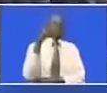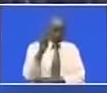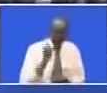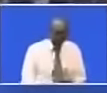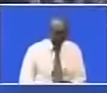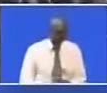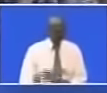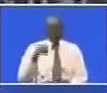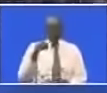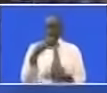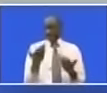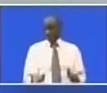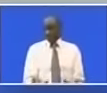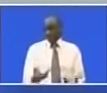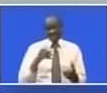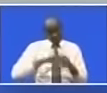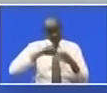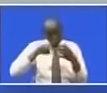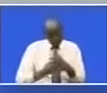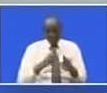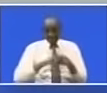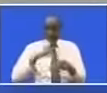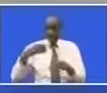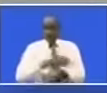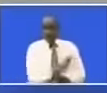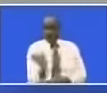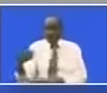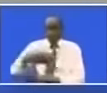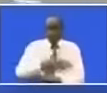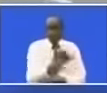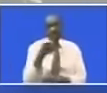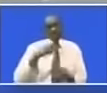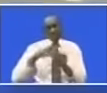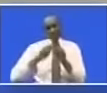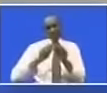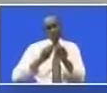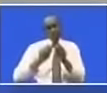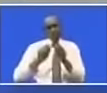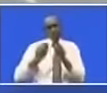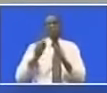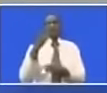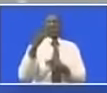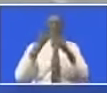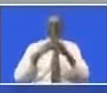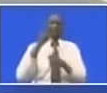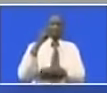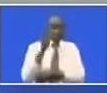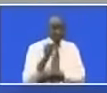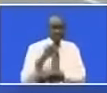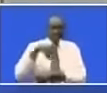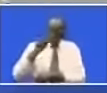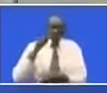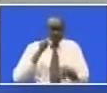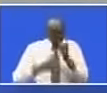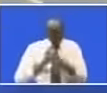The men's race was a tight affair from the start, but through the meandering course, the leading pack separated themselves after 28 kilometers. Making his